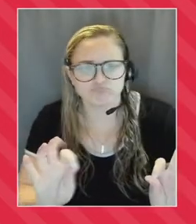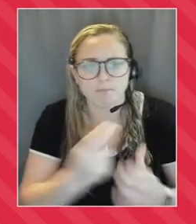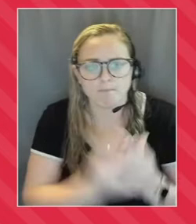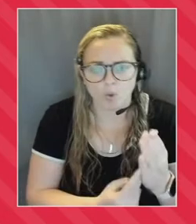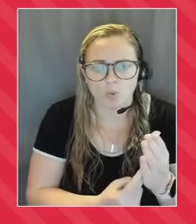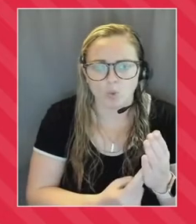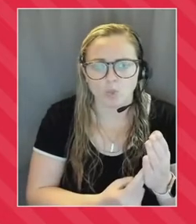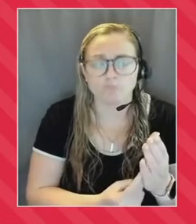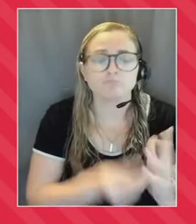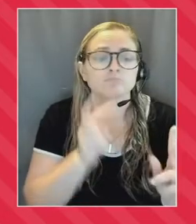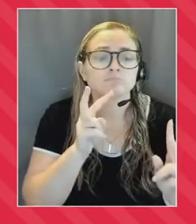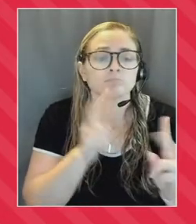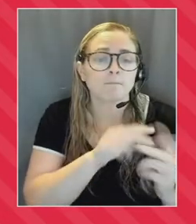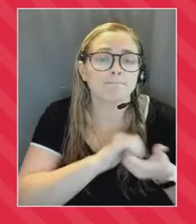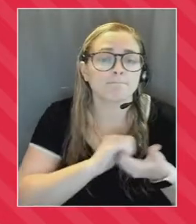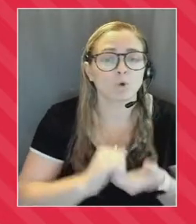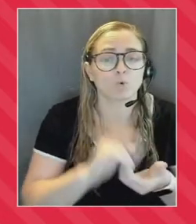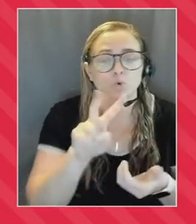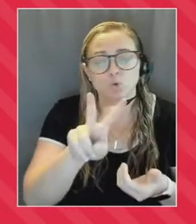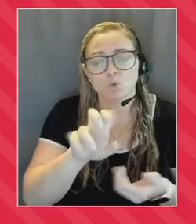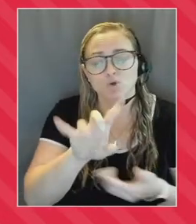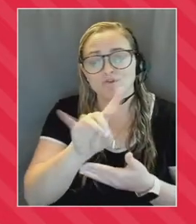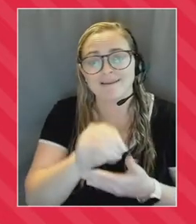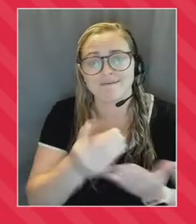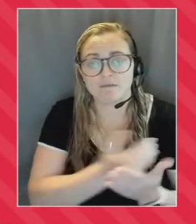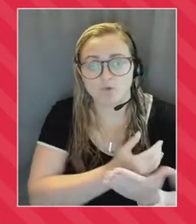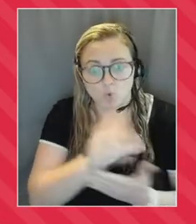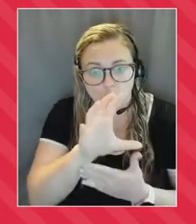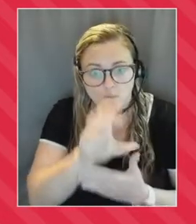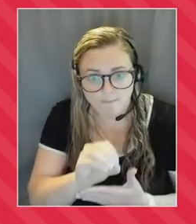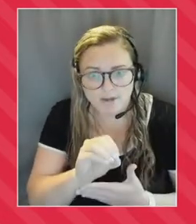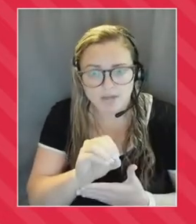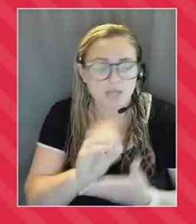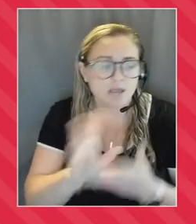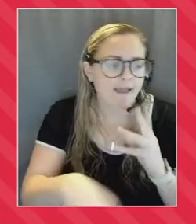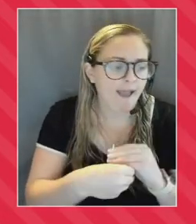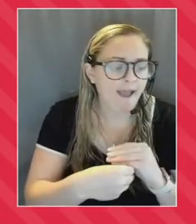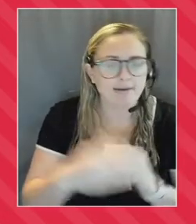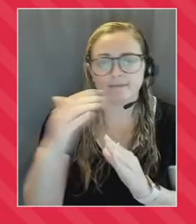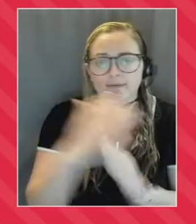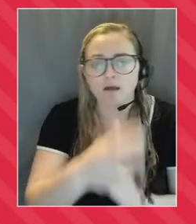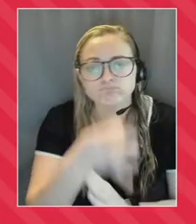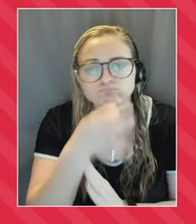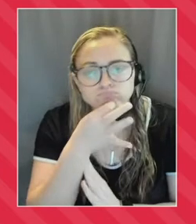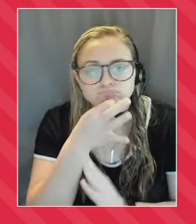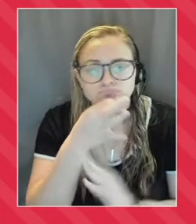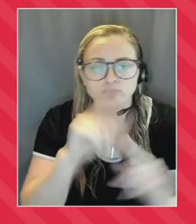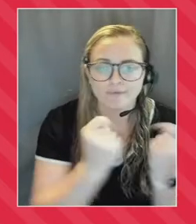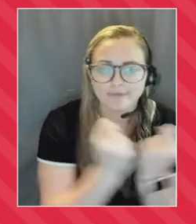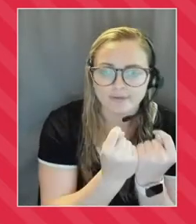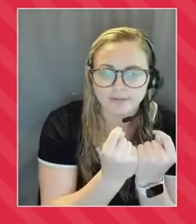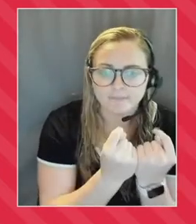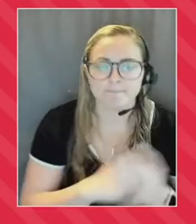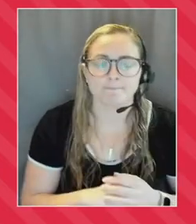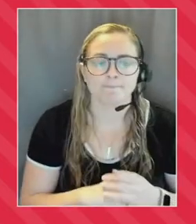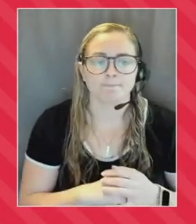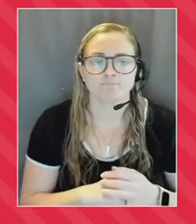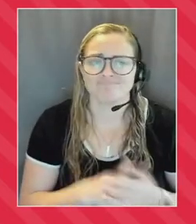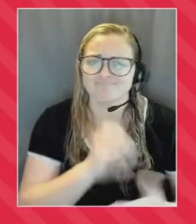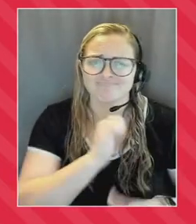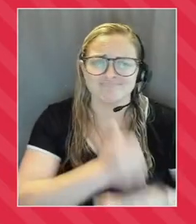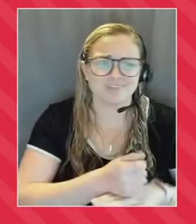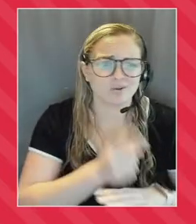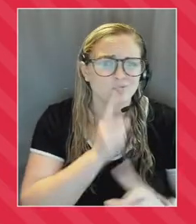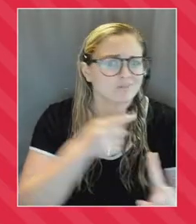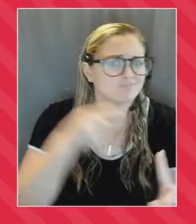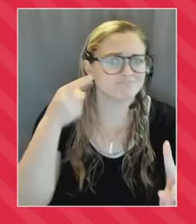with 281 new companies. We added top talent to the team. We set a really bold